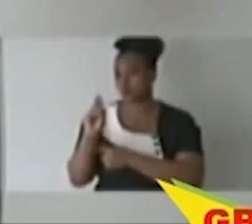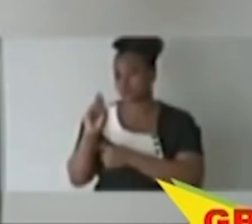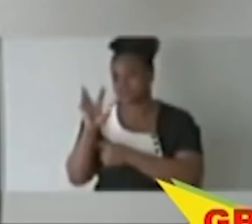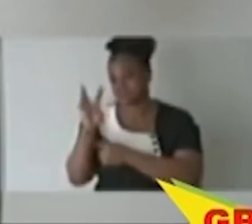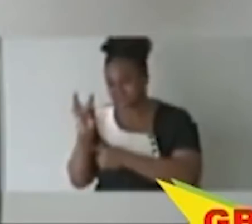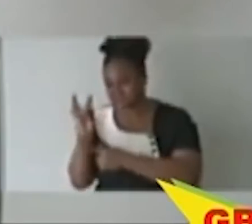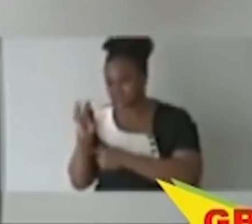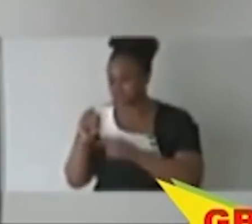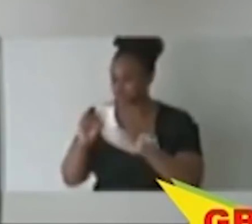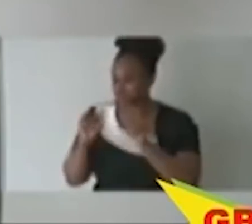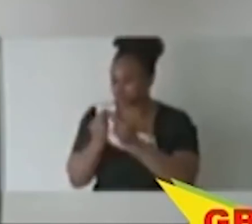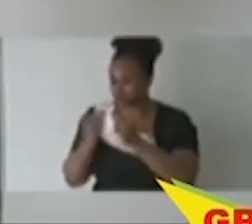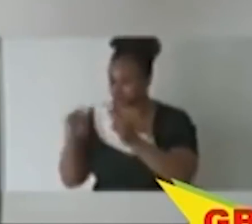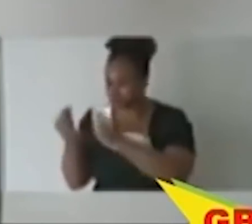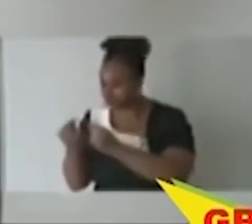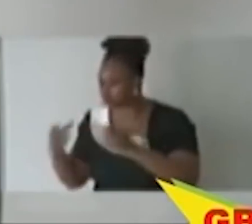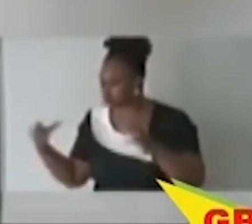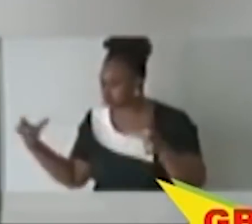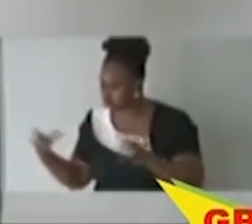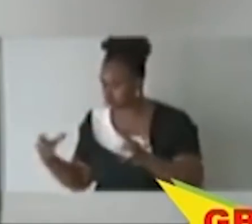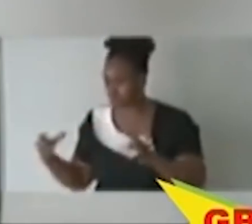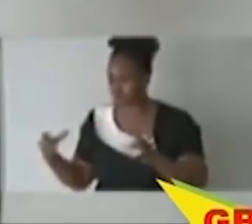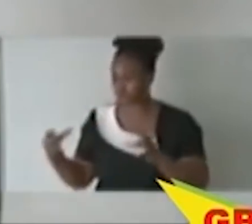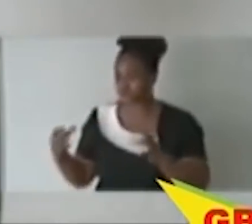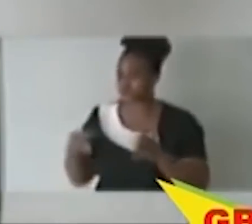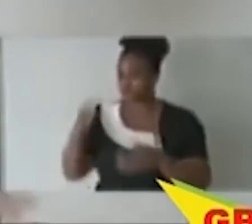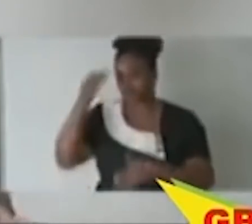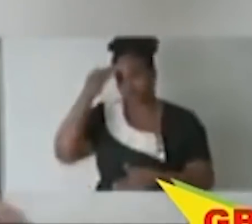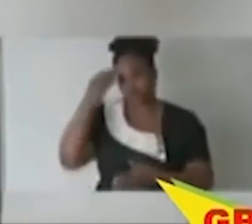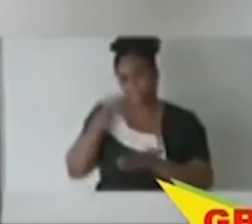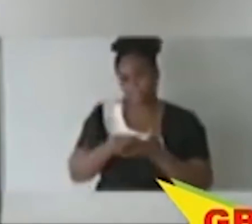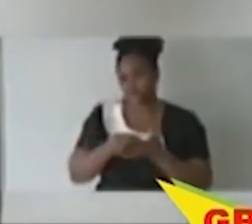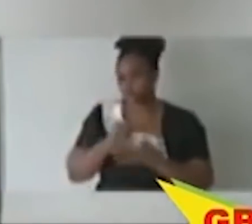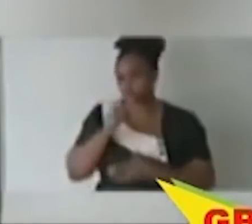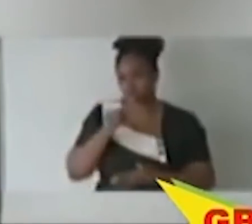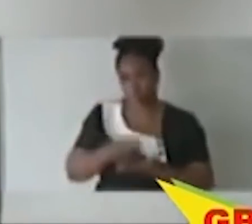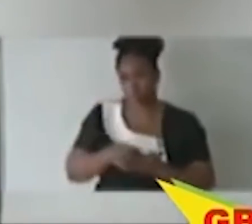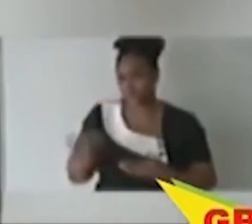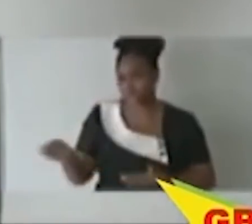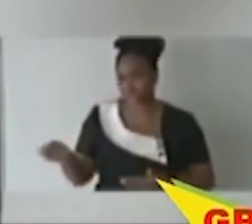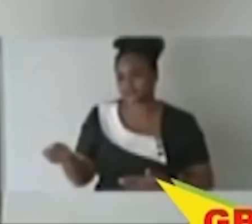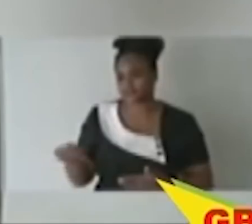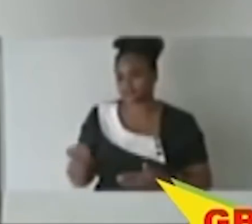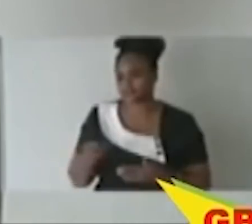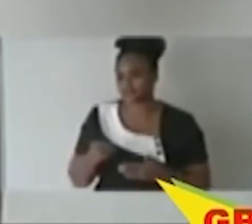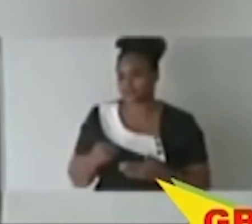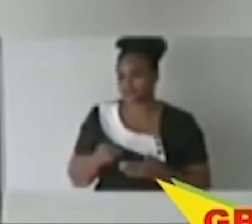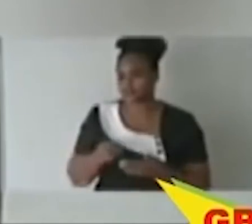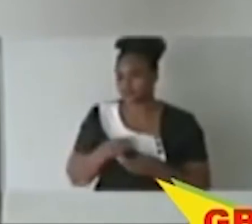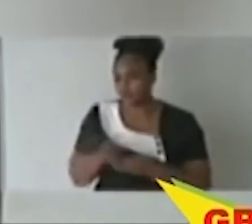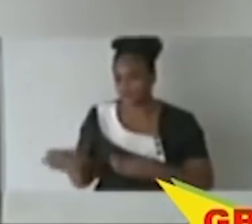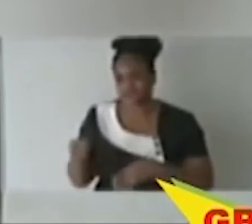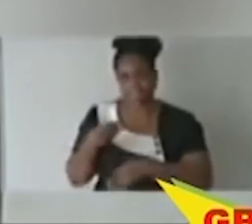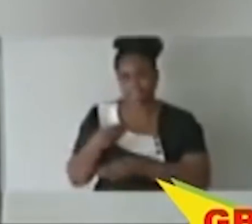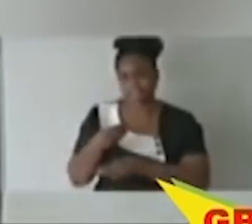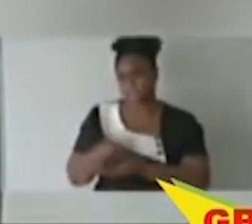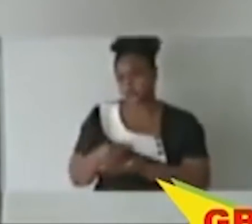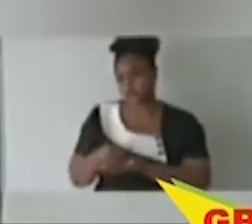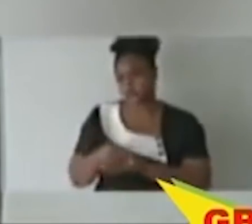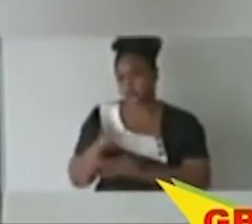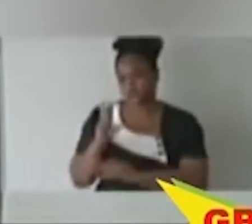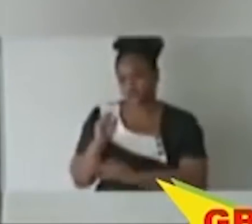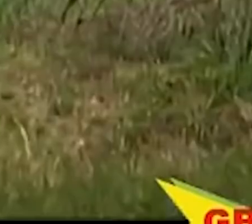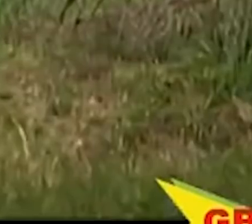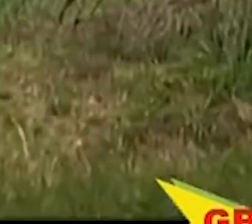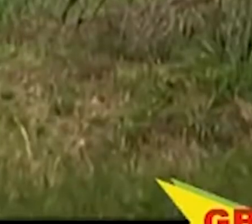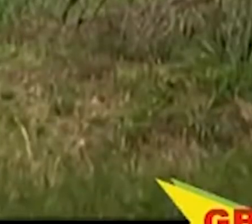the government, so the GDP know the money is not wasted. The government know the money is not wasted. You know where they are selling, and there is that whole